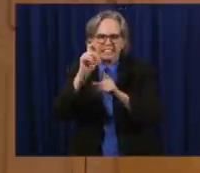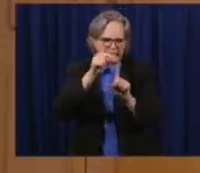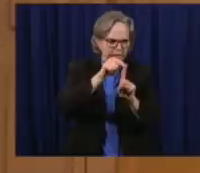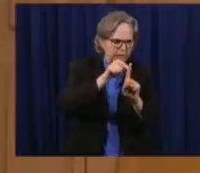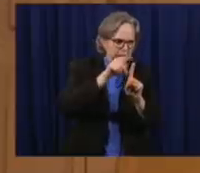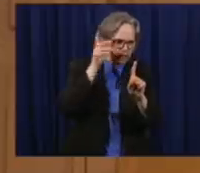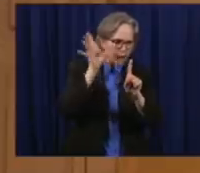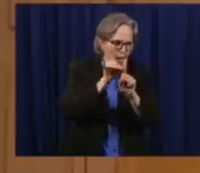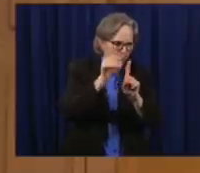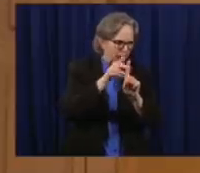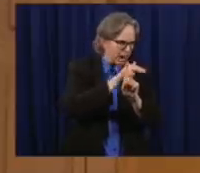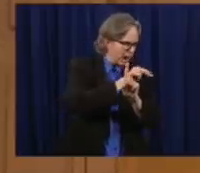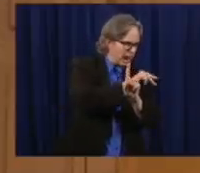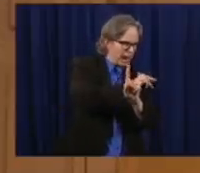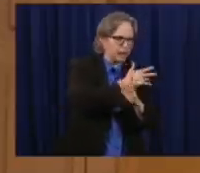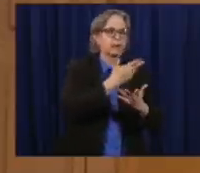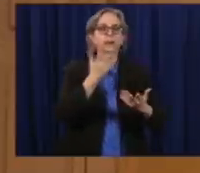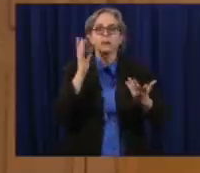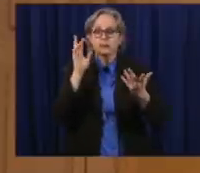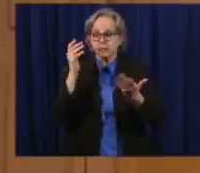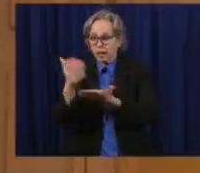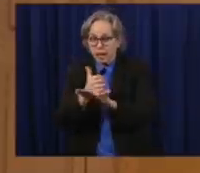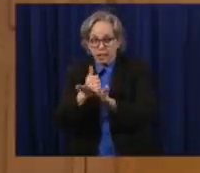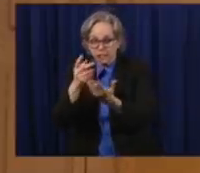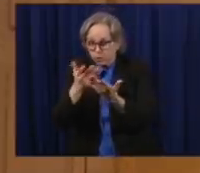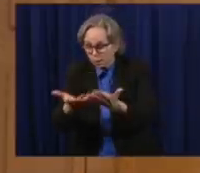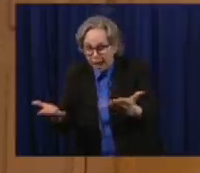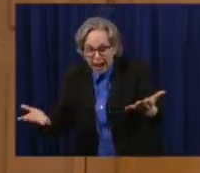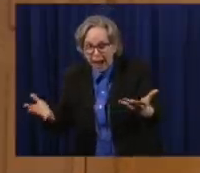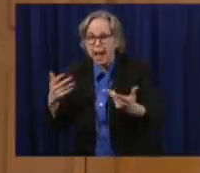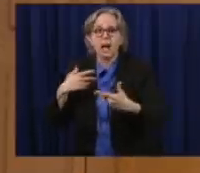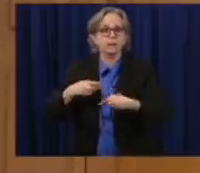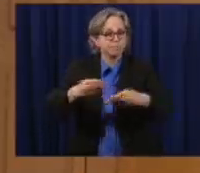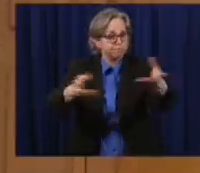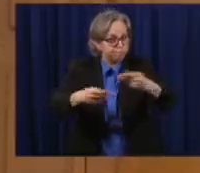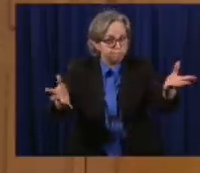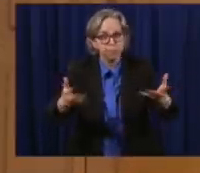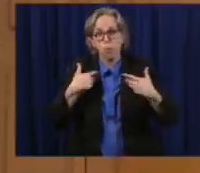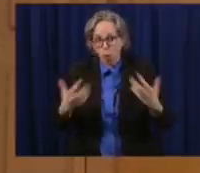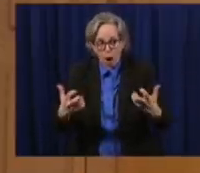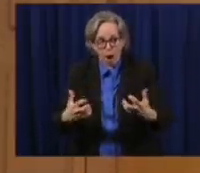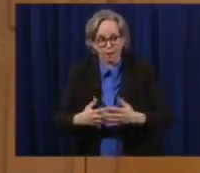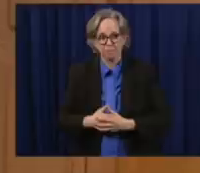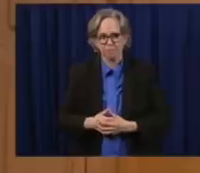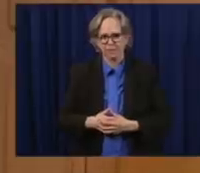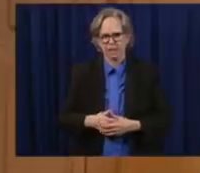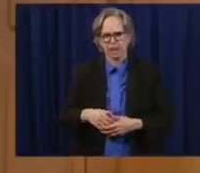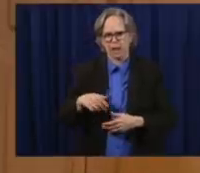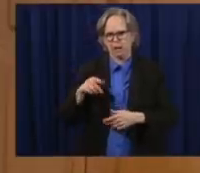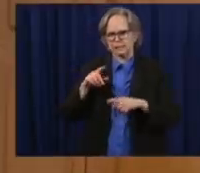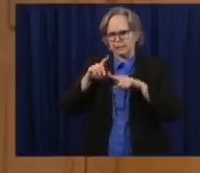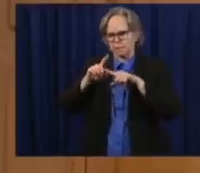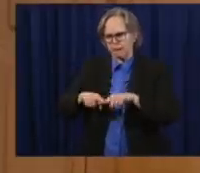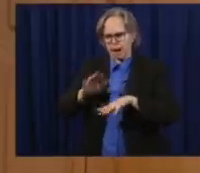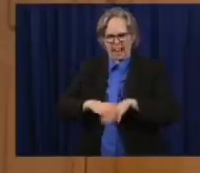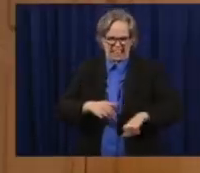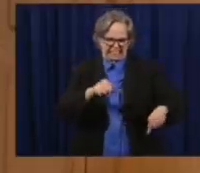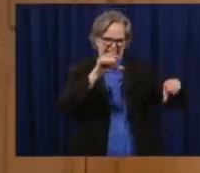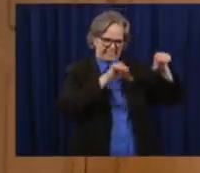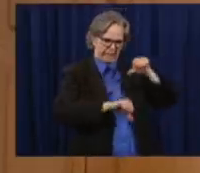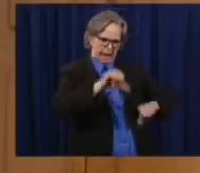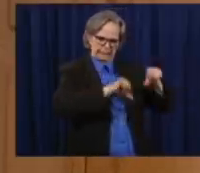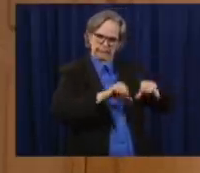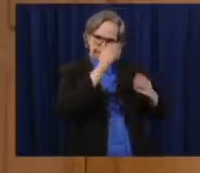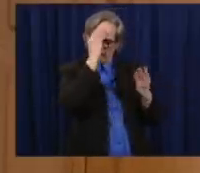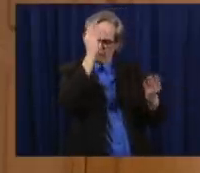But each decision we make going forward has to be made with the best science. And as the Lieutenant Governor said,